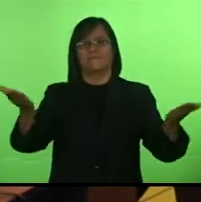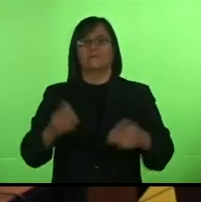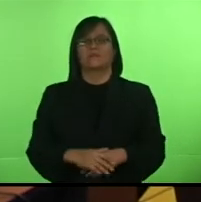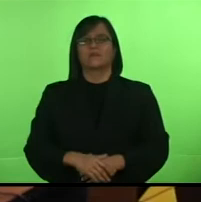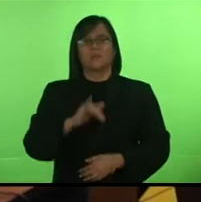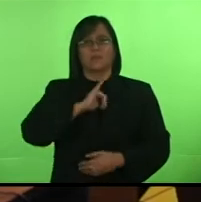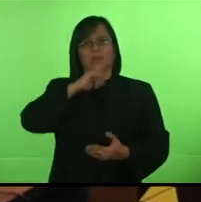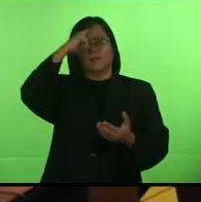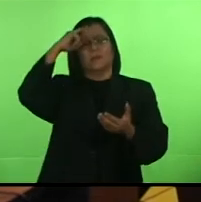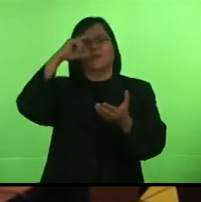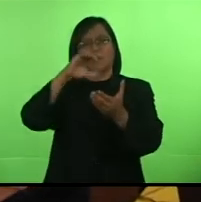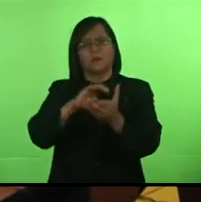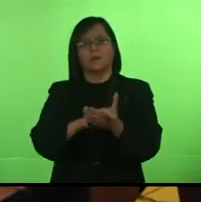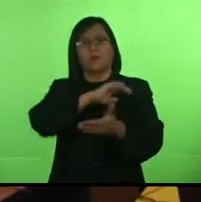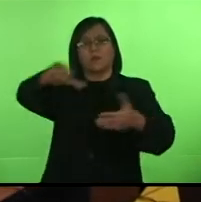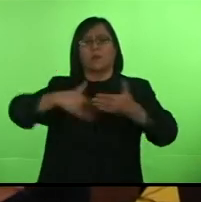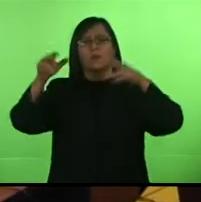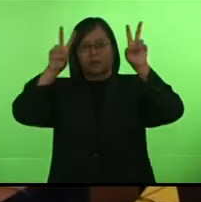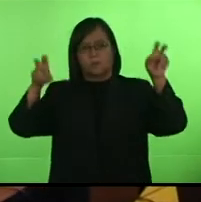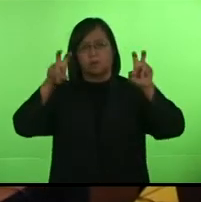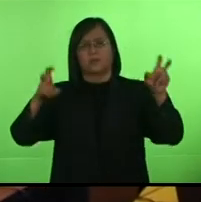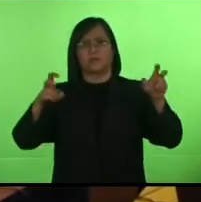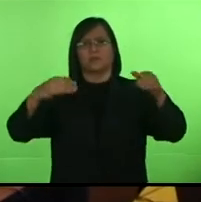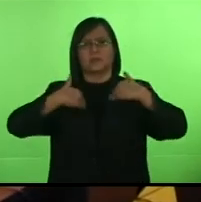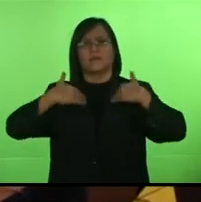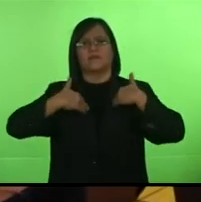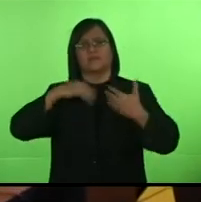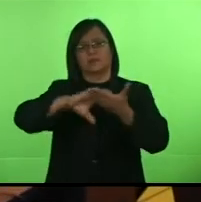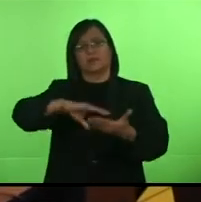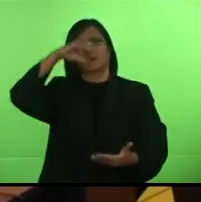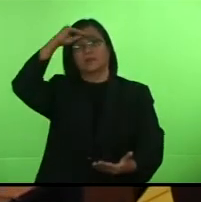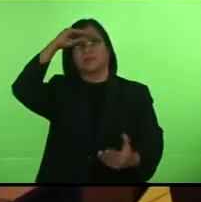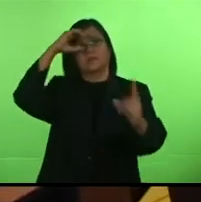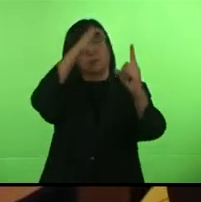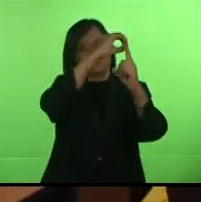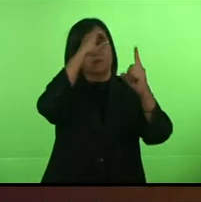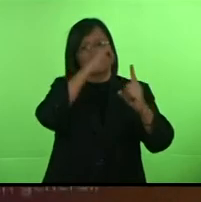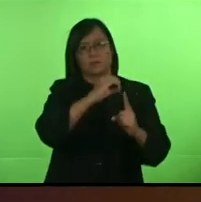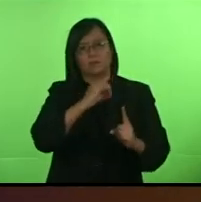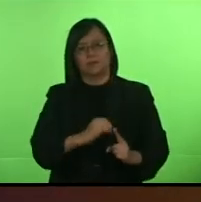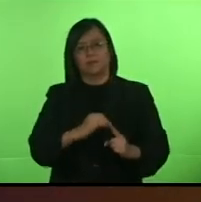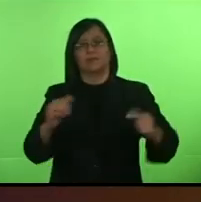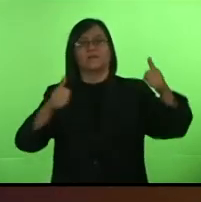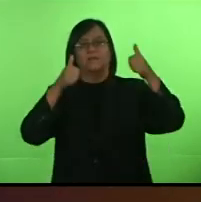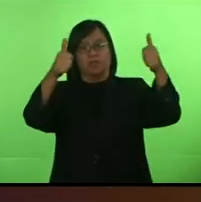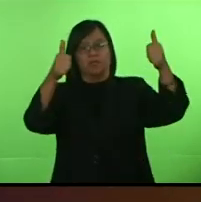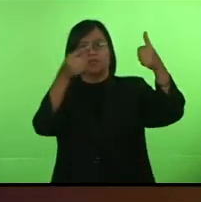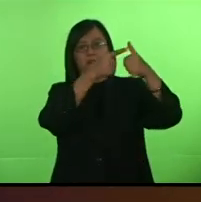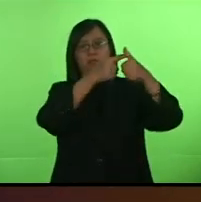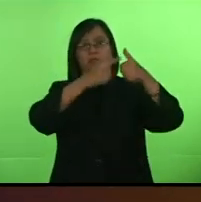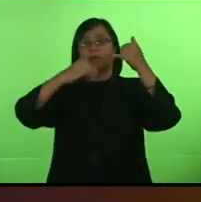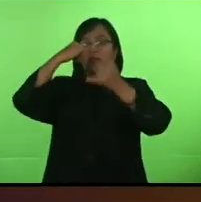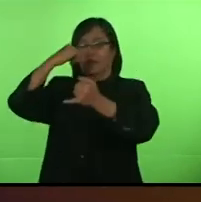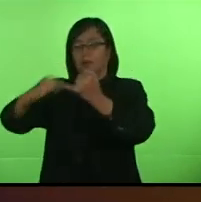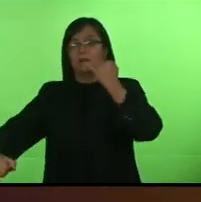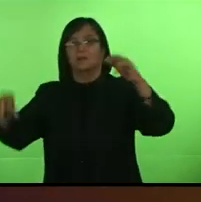Now, ladies and gentlemen, I believe that all topics should have their own learning objectives. Now the first one,